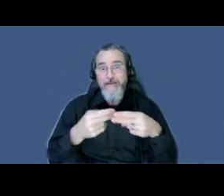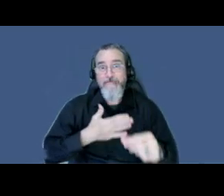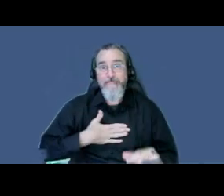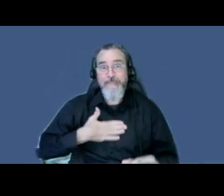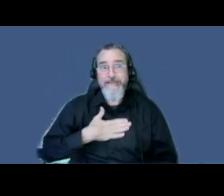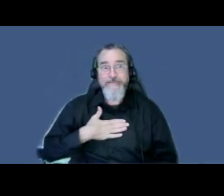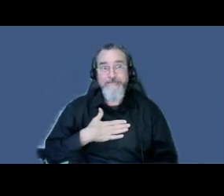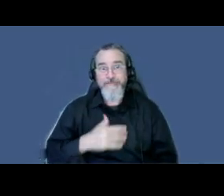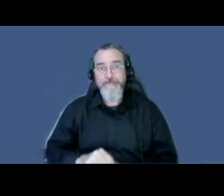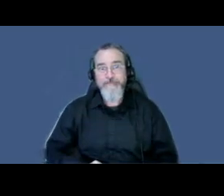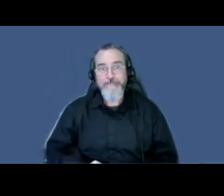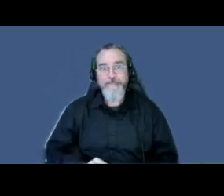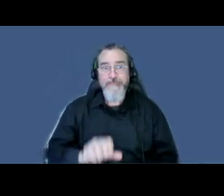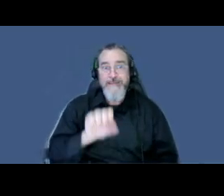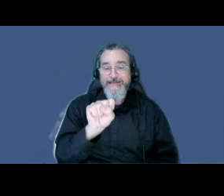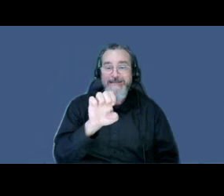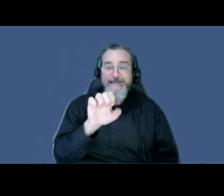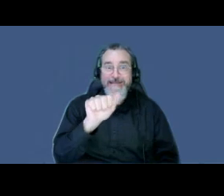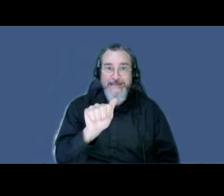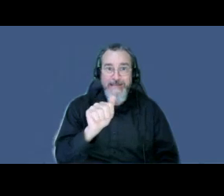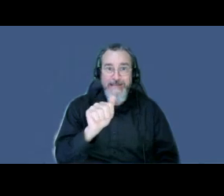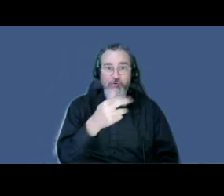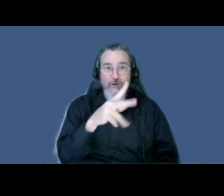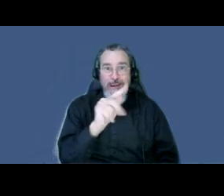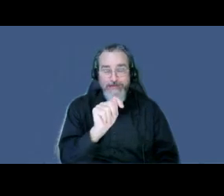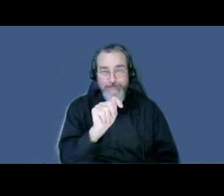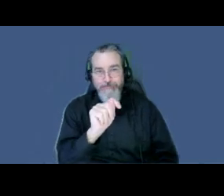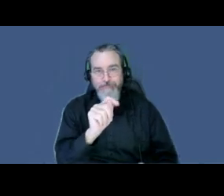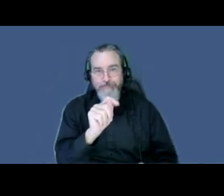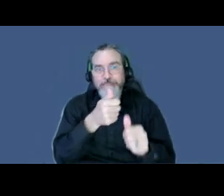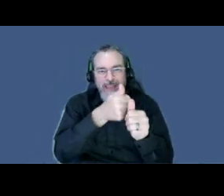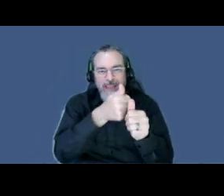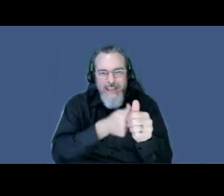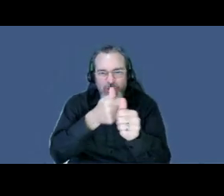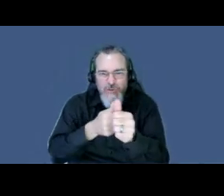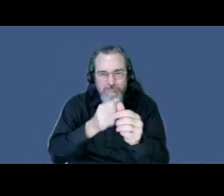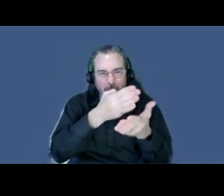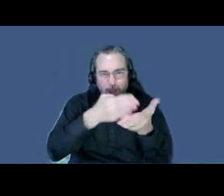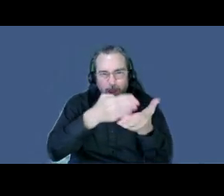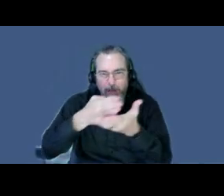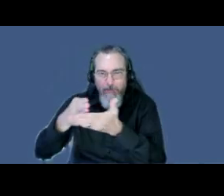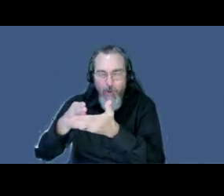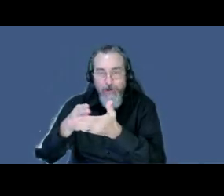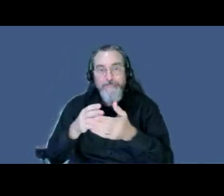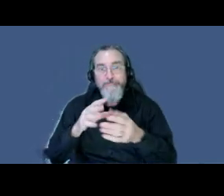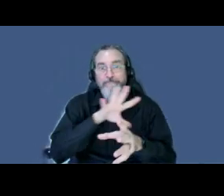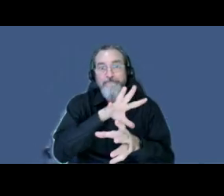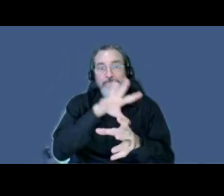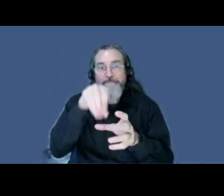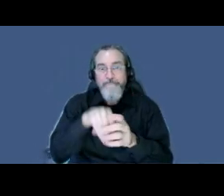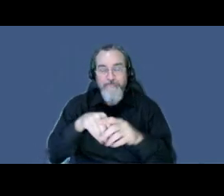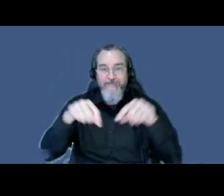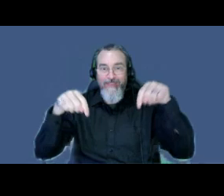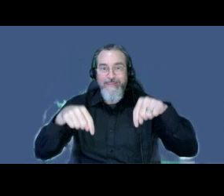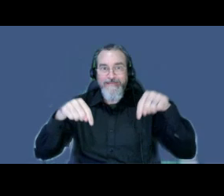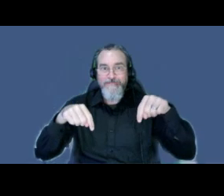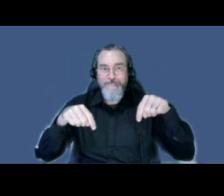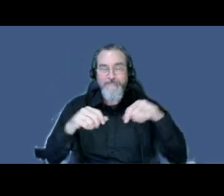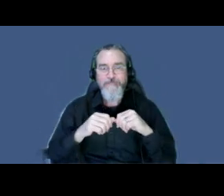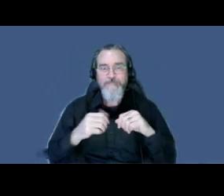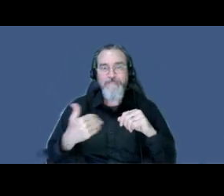For Sea Grant, and again, each of the components that are working on this initiative, we have